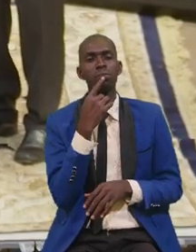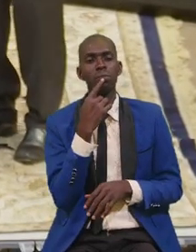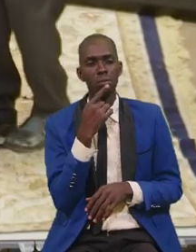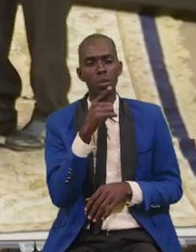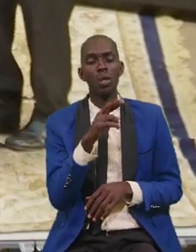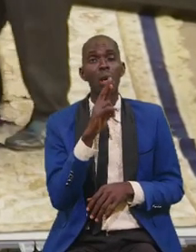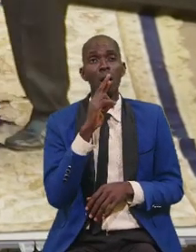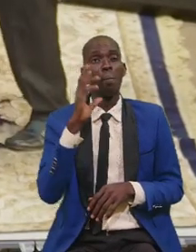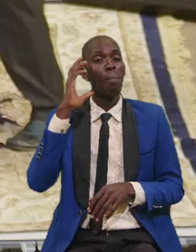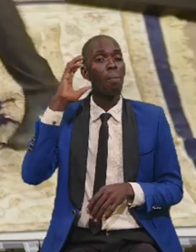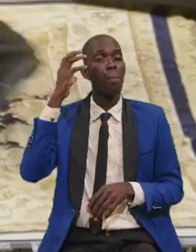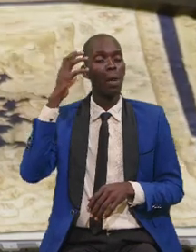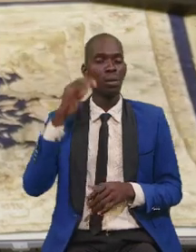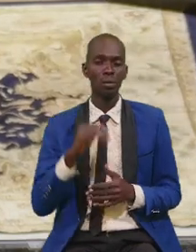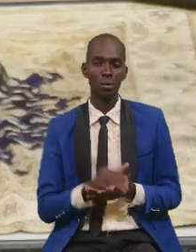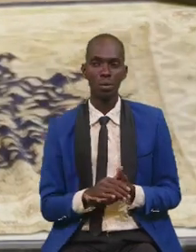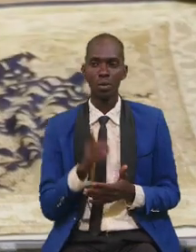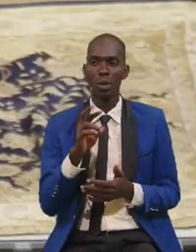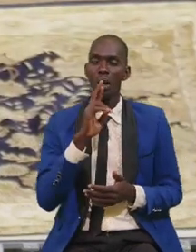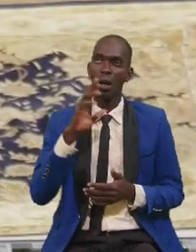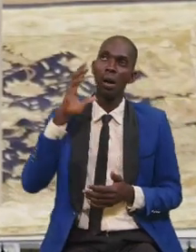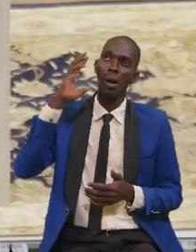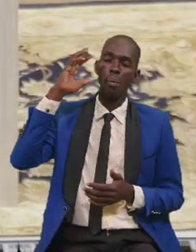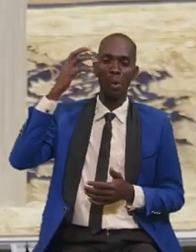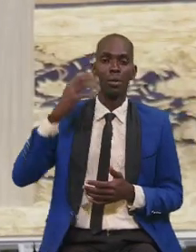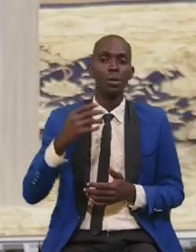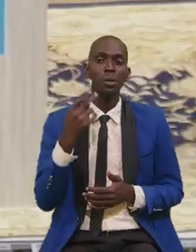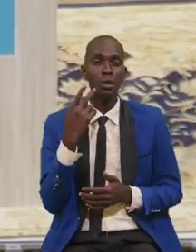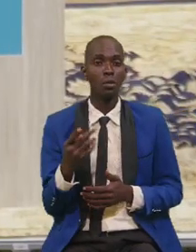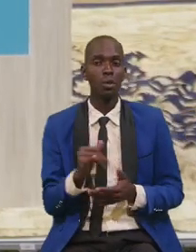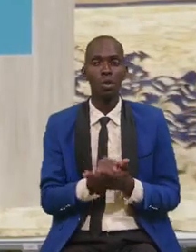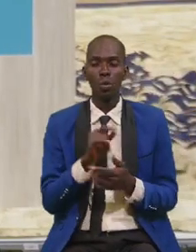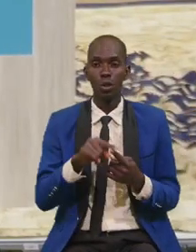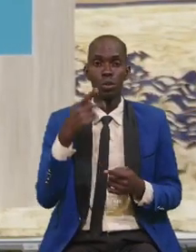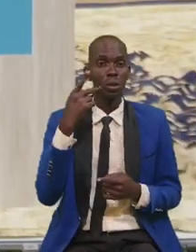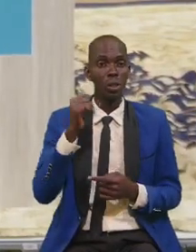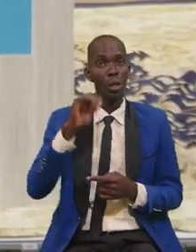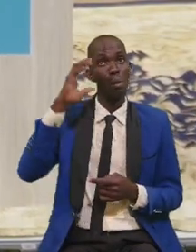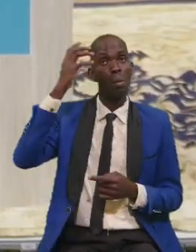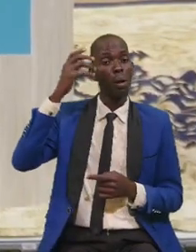say you are mad. How do you say a mad person? A mad person is a